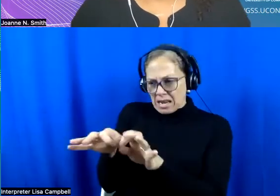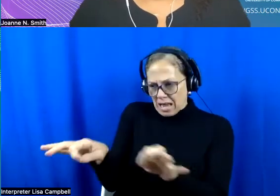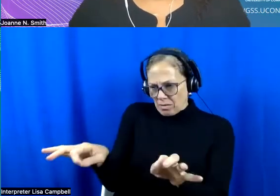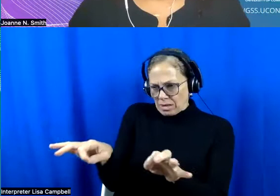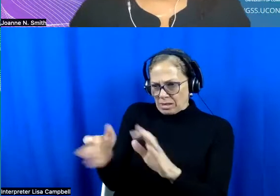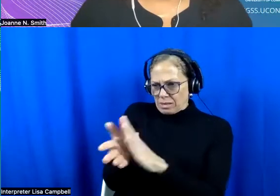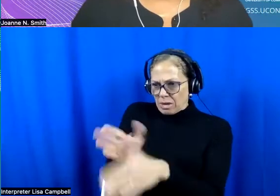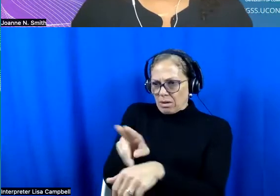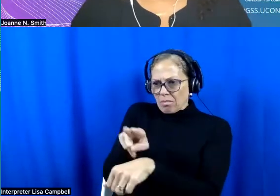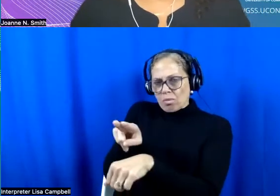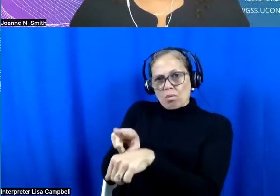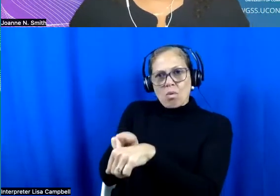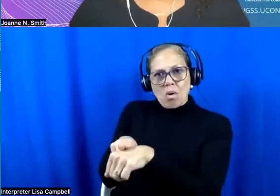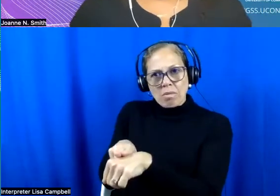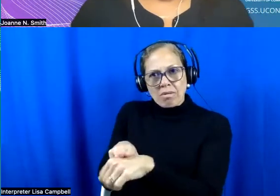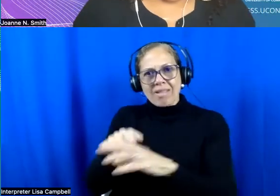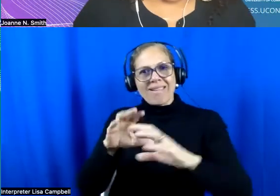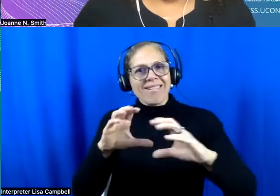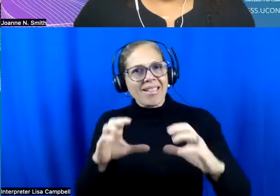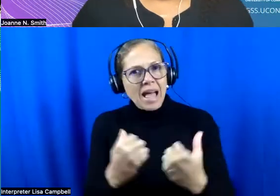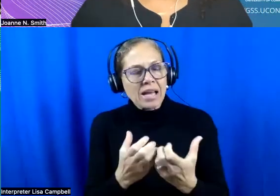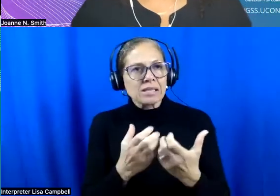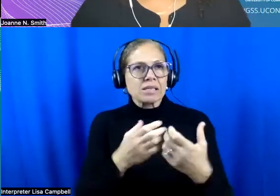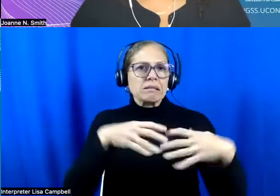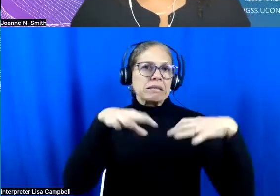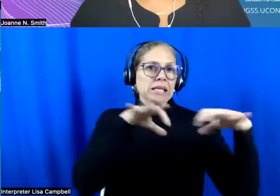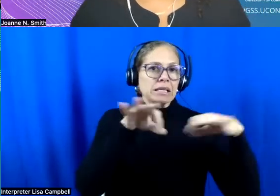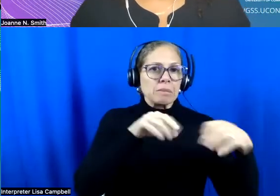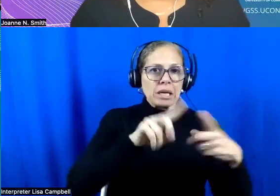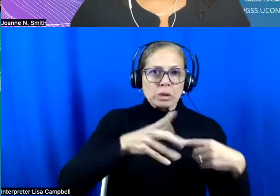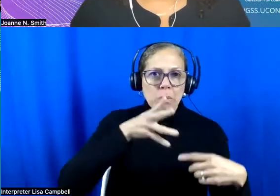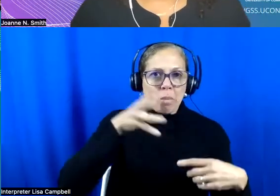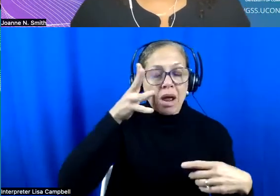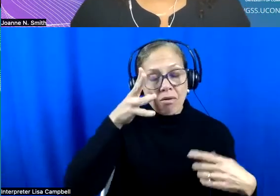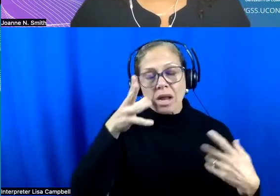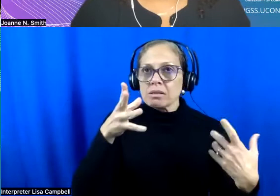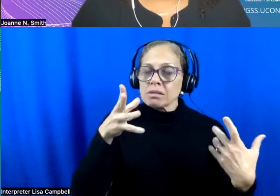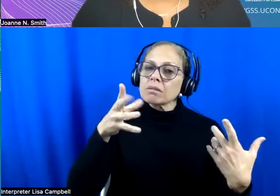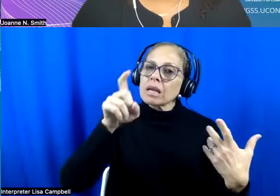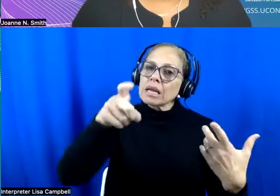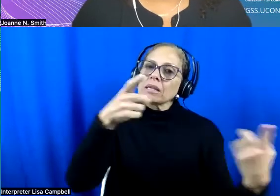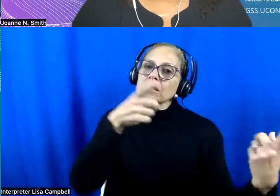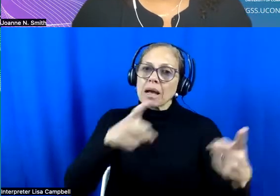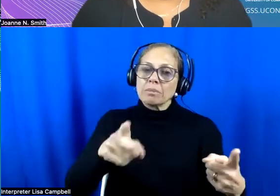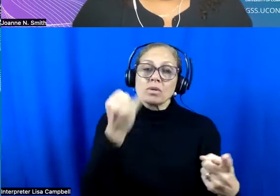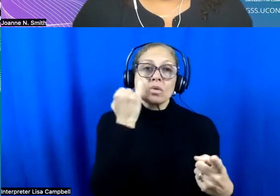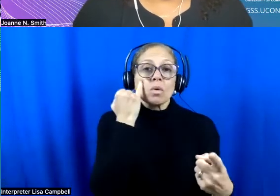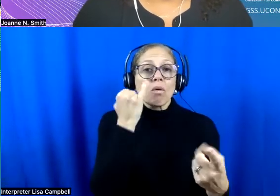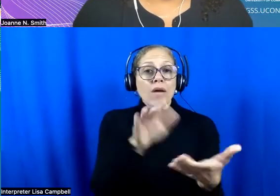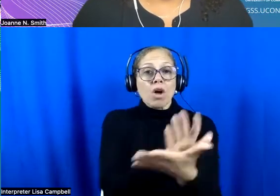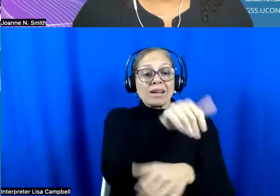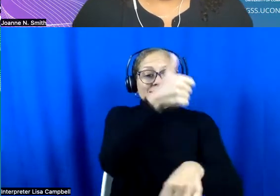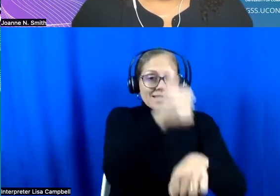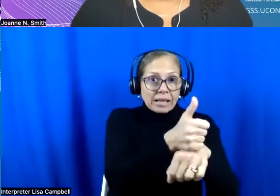classes, beyond orientation, to parents, will happen. And I think if colleges were able to do that kind of